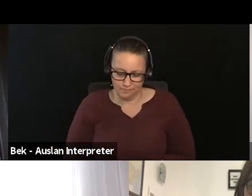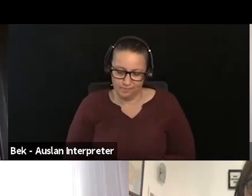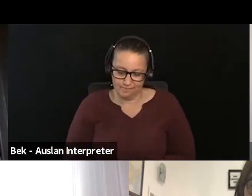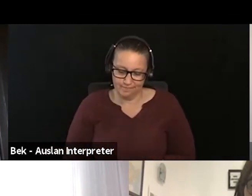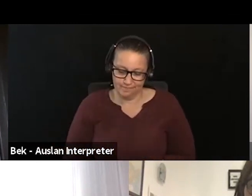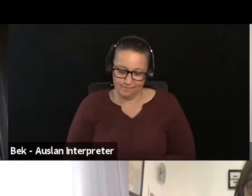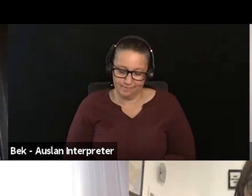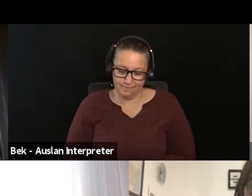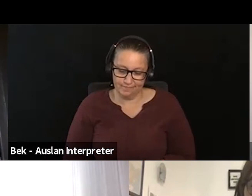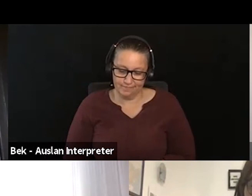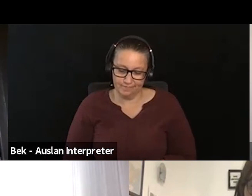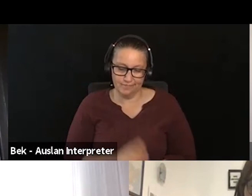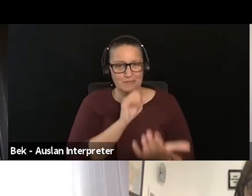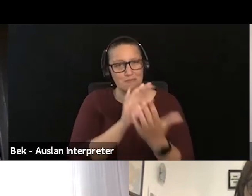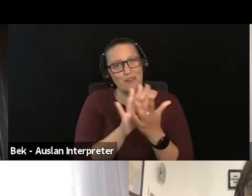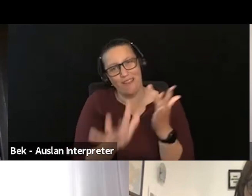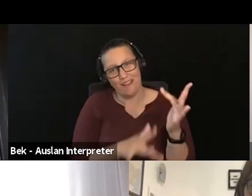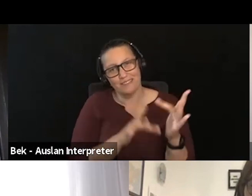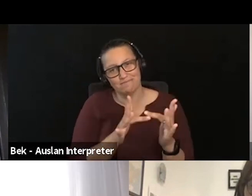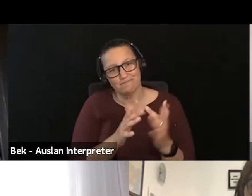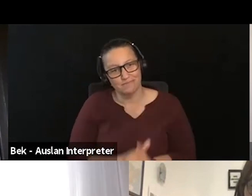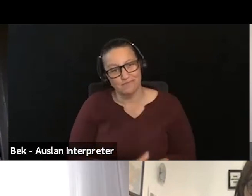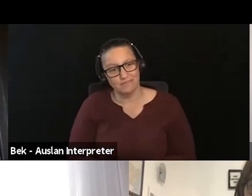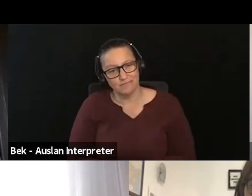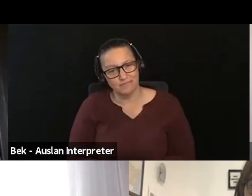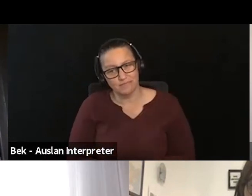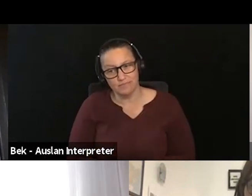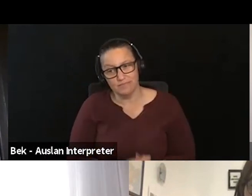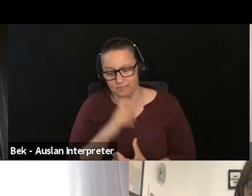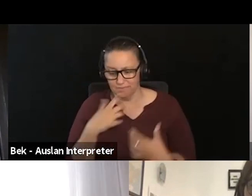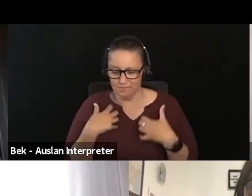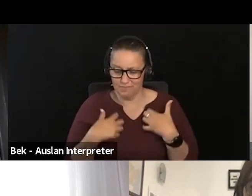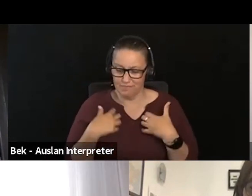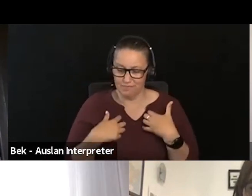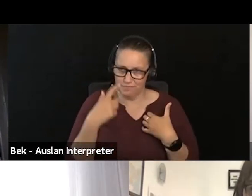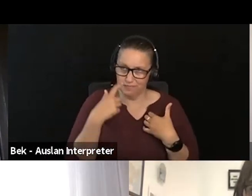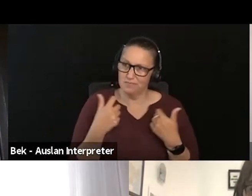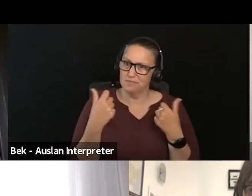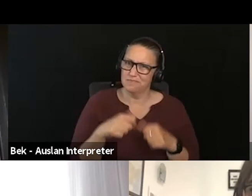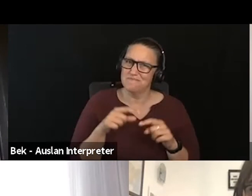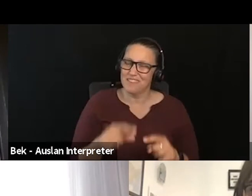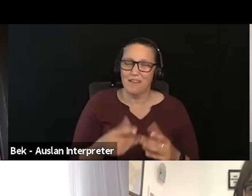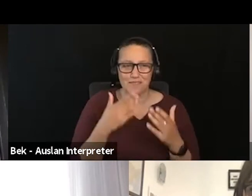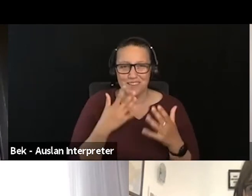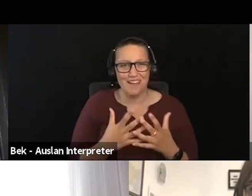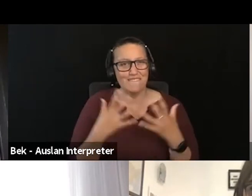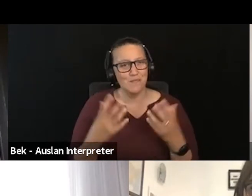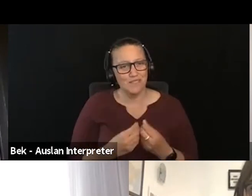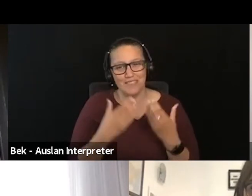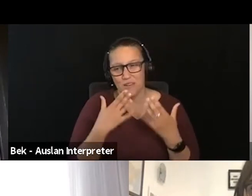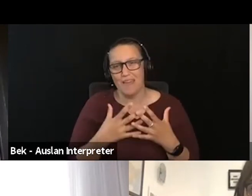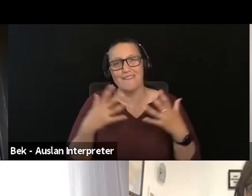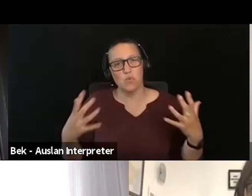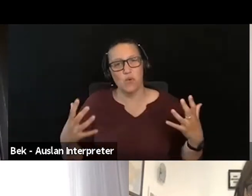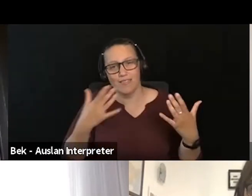re-recorded and put online, but we look to try and do that. And I would like to thank everybody today